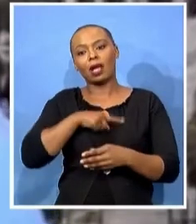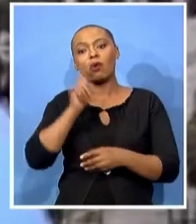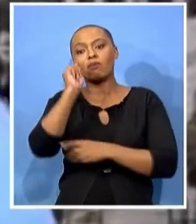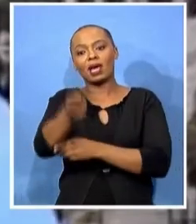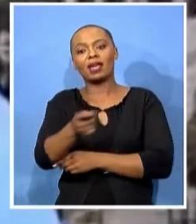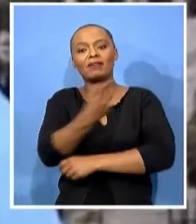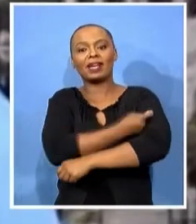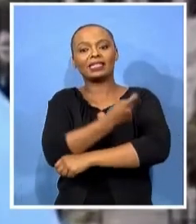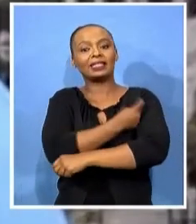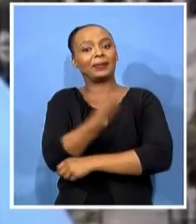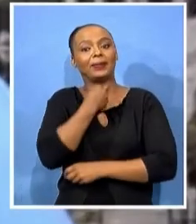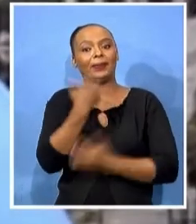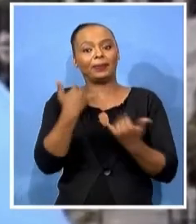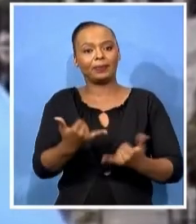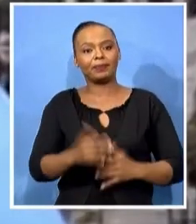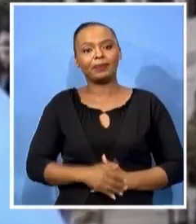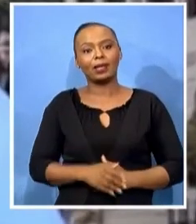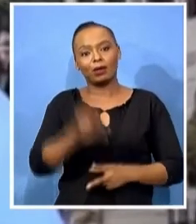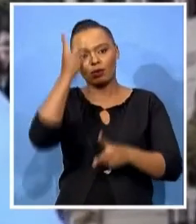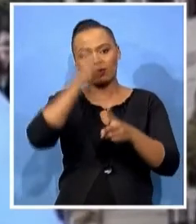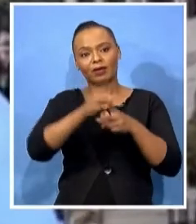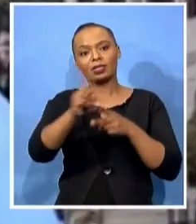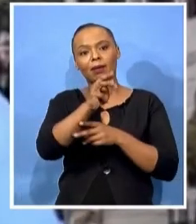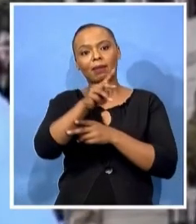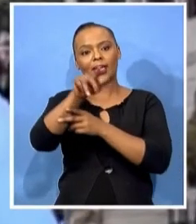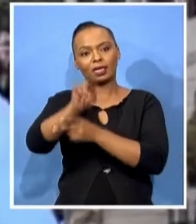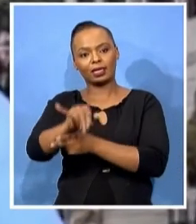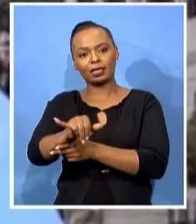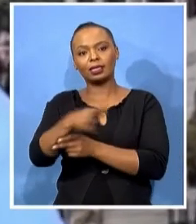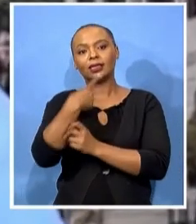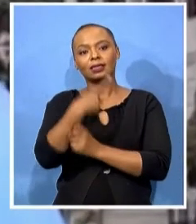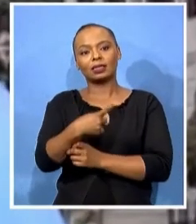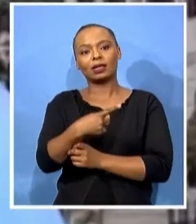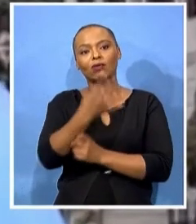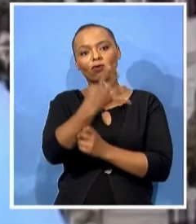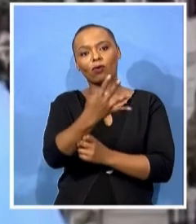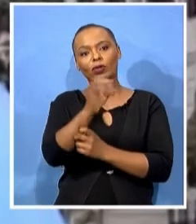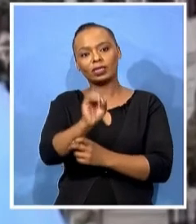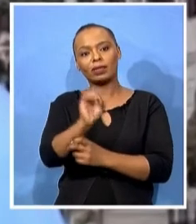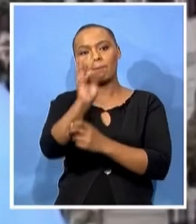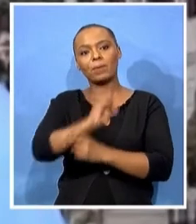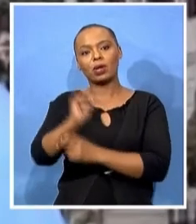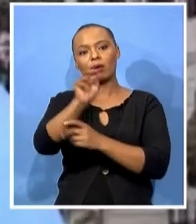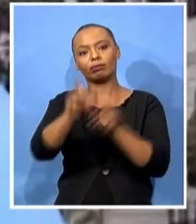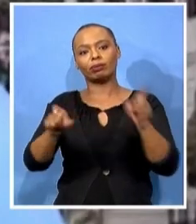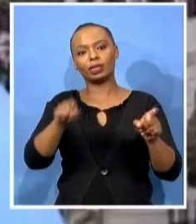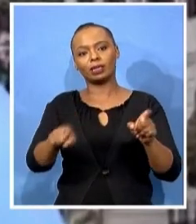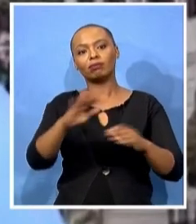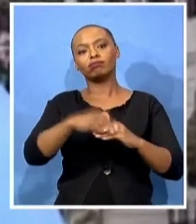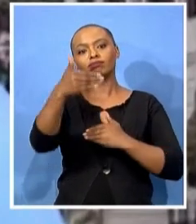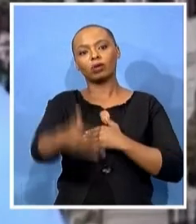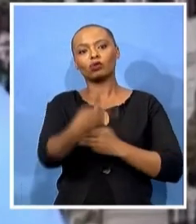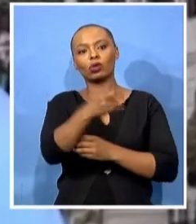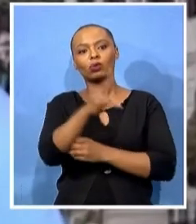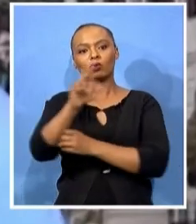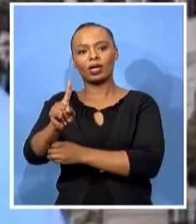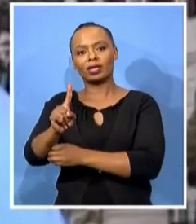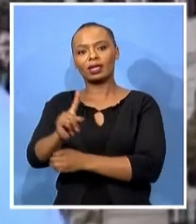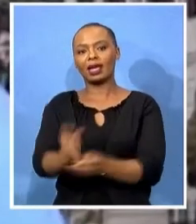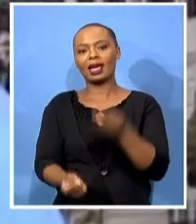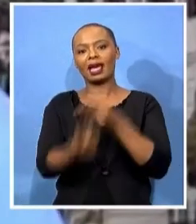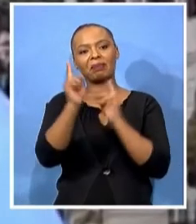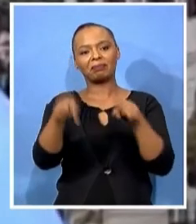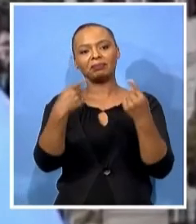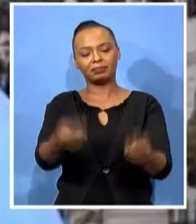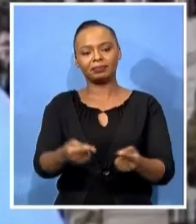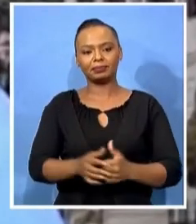to vaccinate 40 million people by the end of 2021 will not happen. According to Professor Marty, the plan is nothing